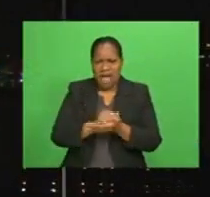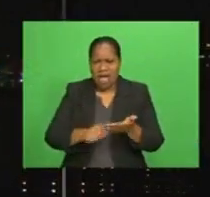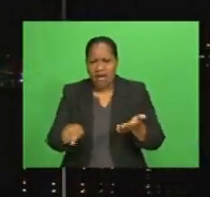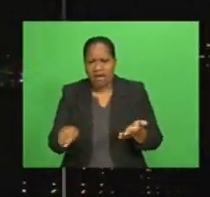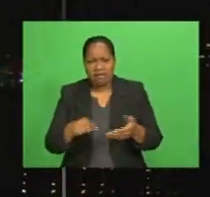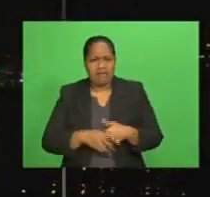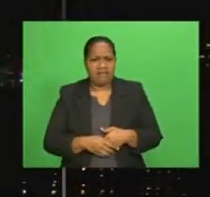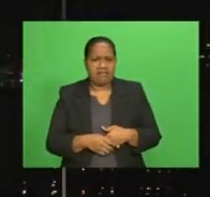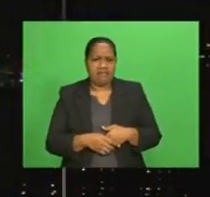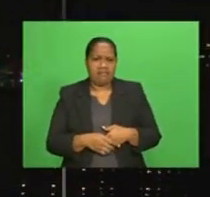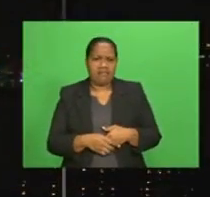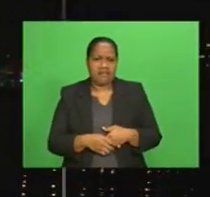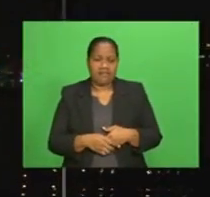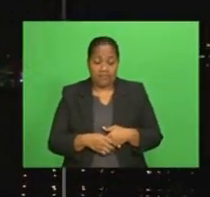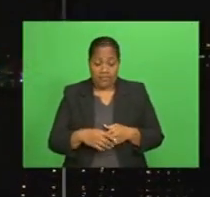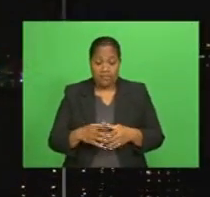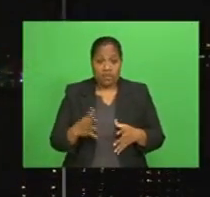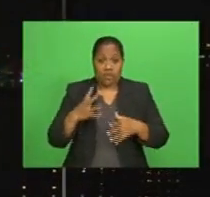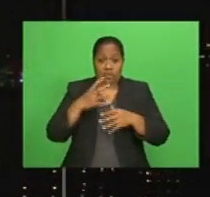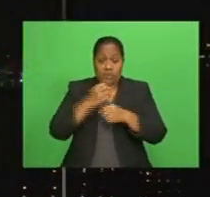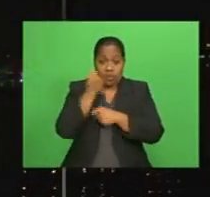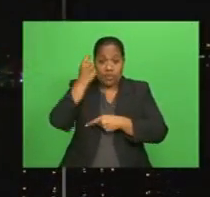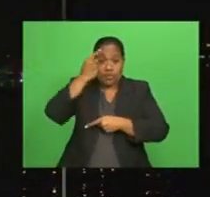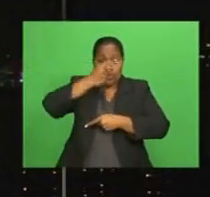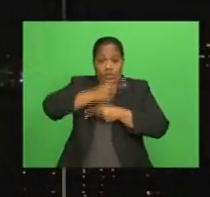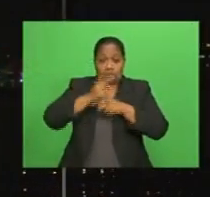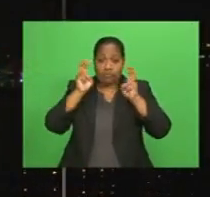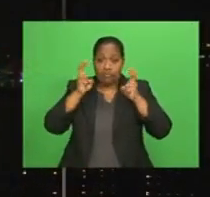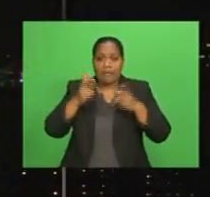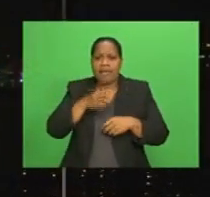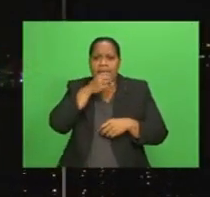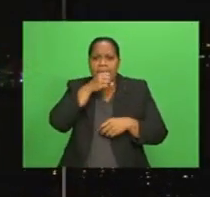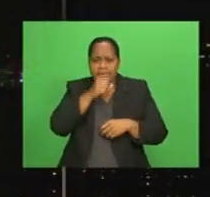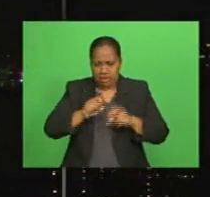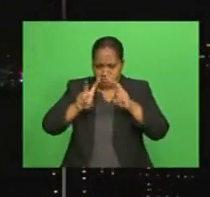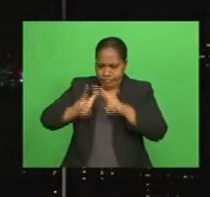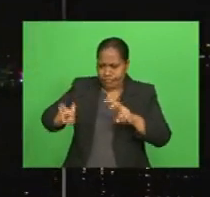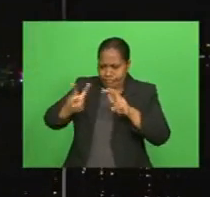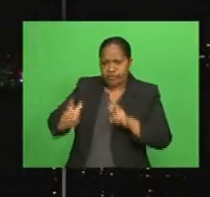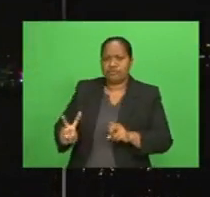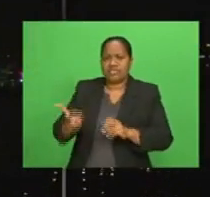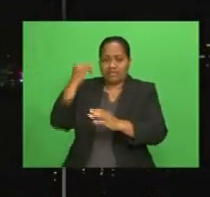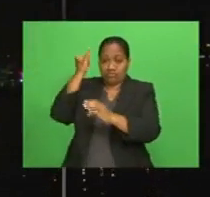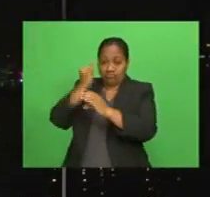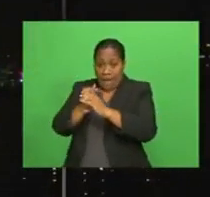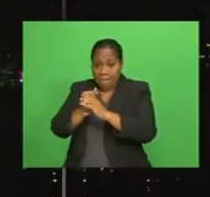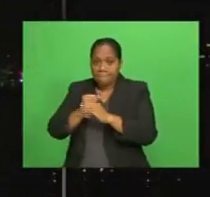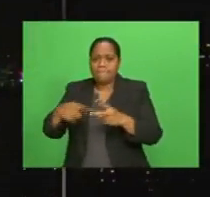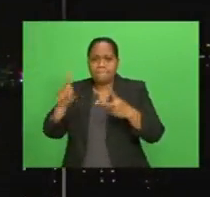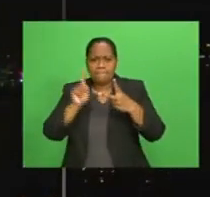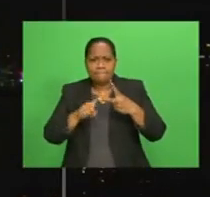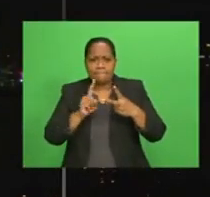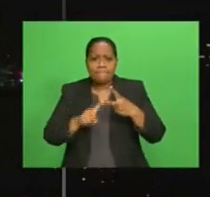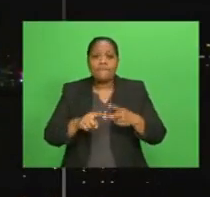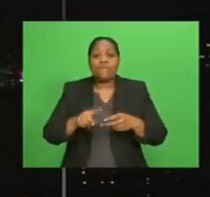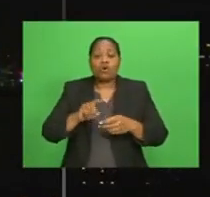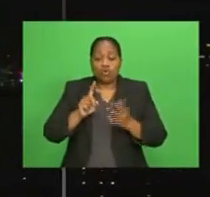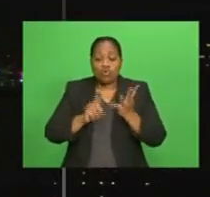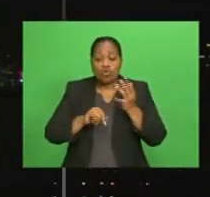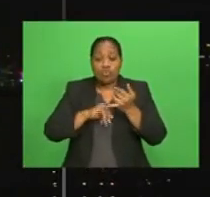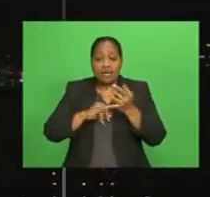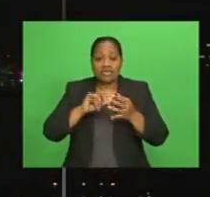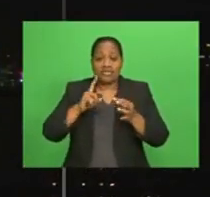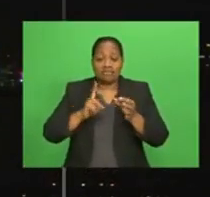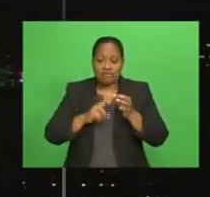Recapping the main stories for tonight, a man now being investigated for second alleged crime. USPVC saga drags on,